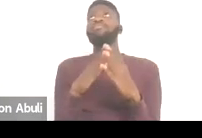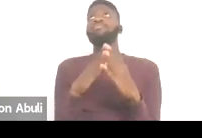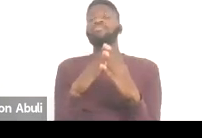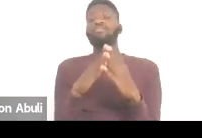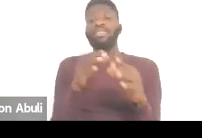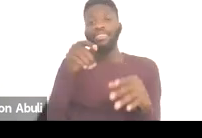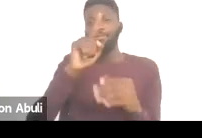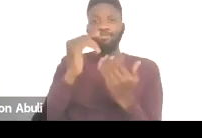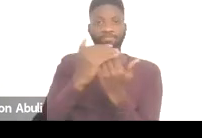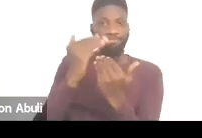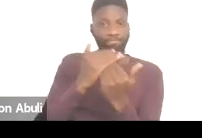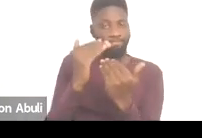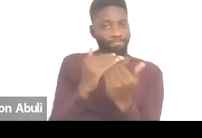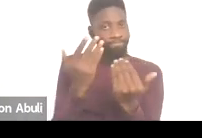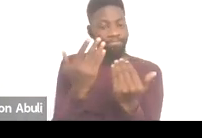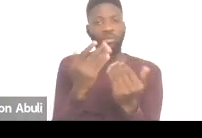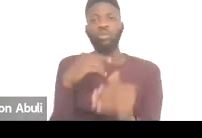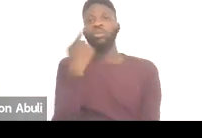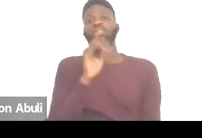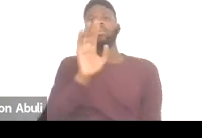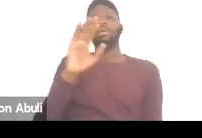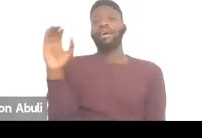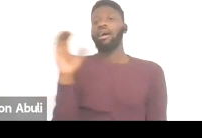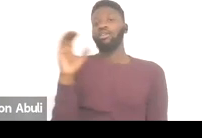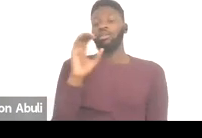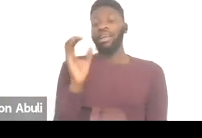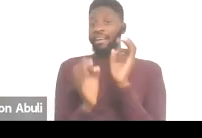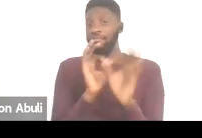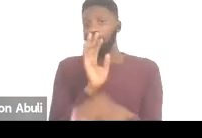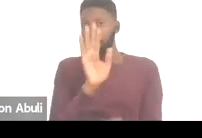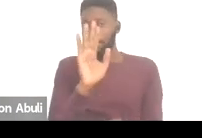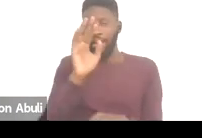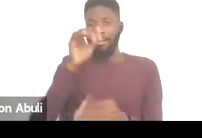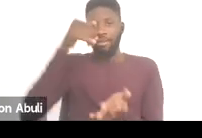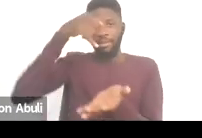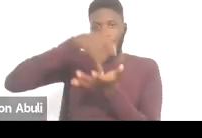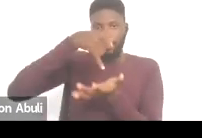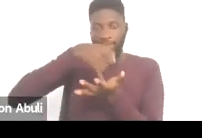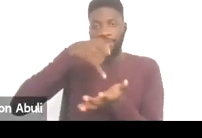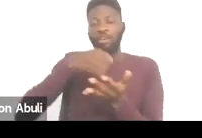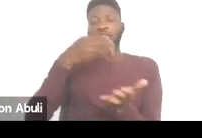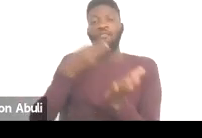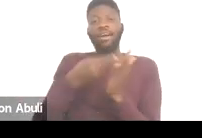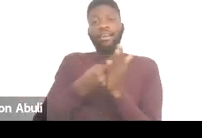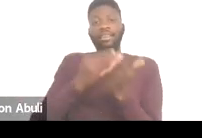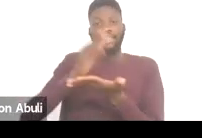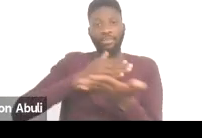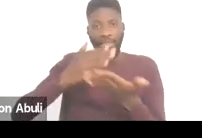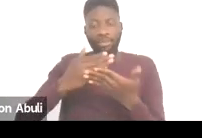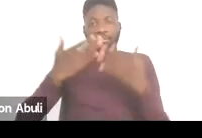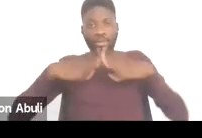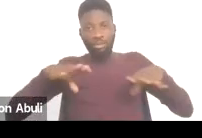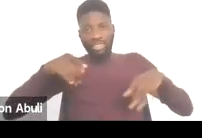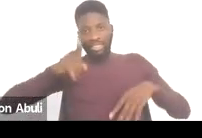taking care of is your customer. If you're in the finance department, your colleagues that you're dealing with will be